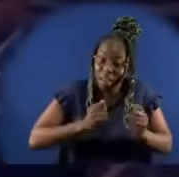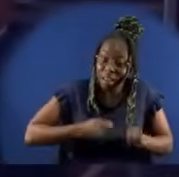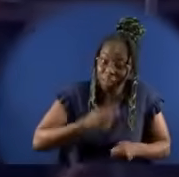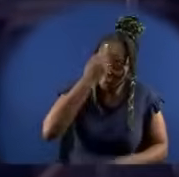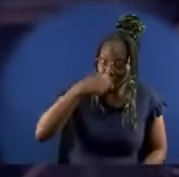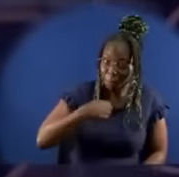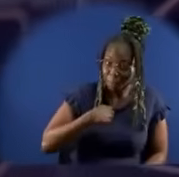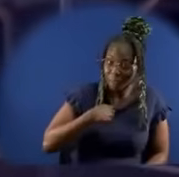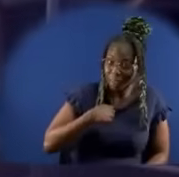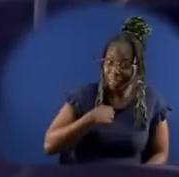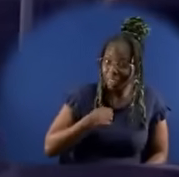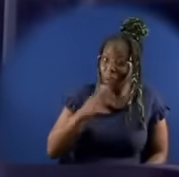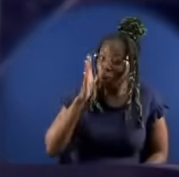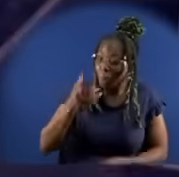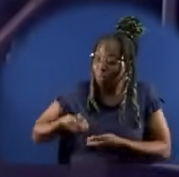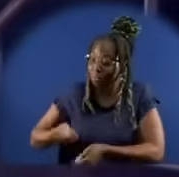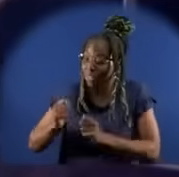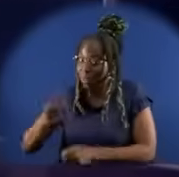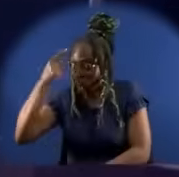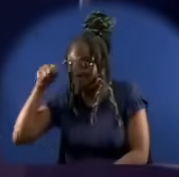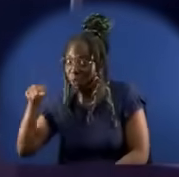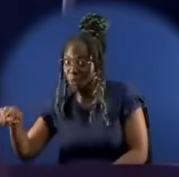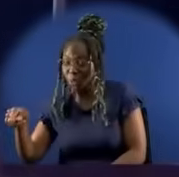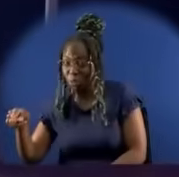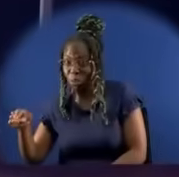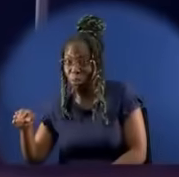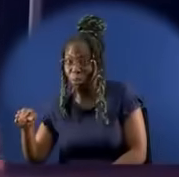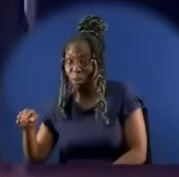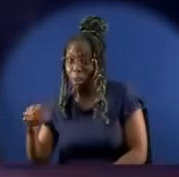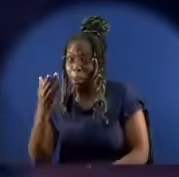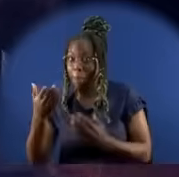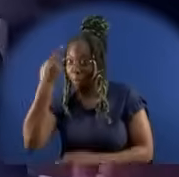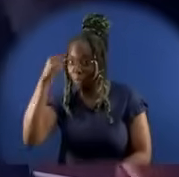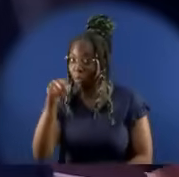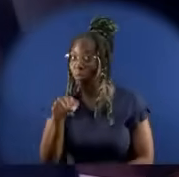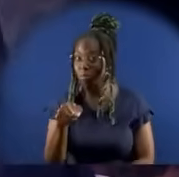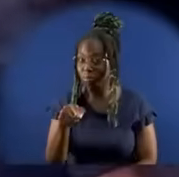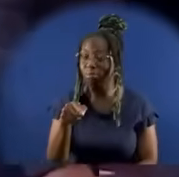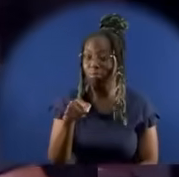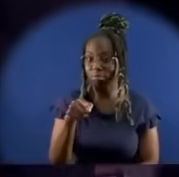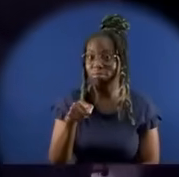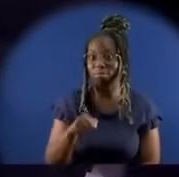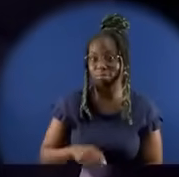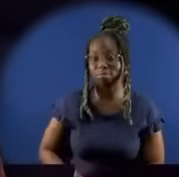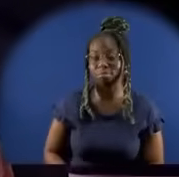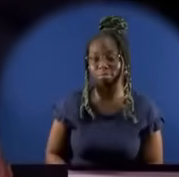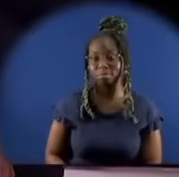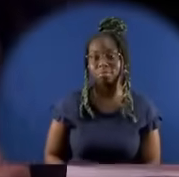dig one ditch, you better dig two, because the second one you dig just might be for you.